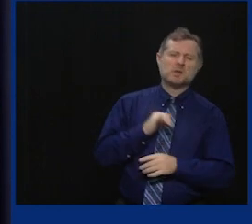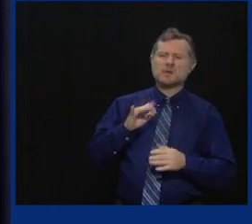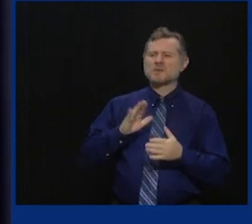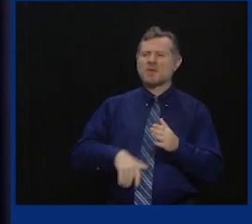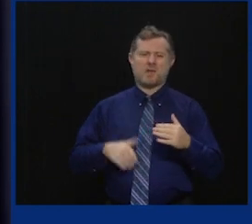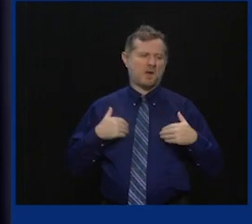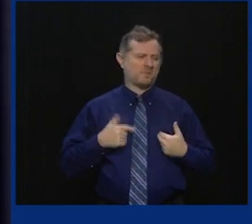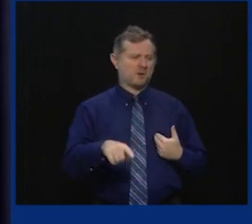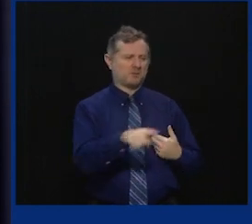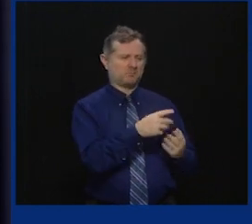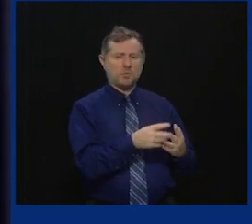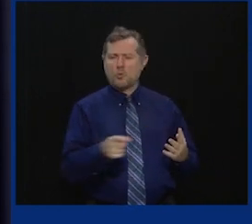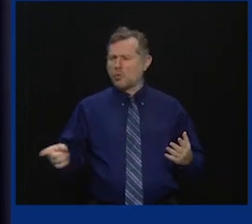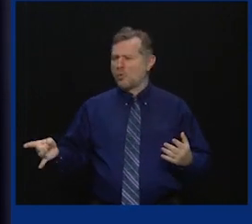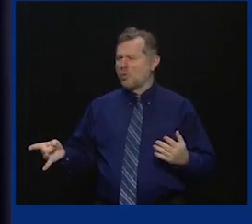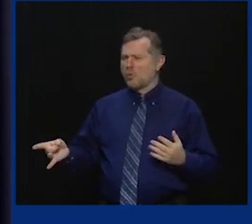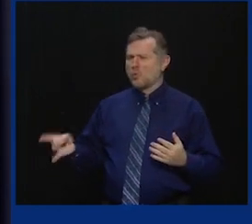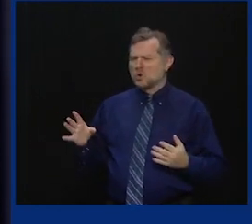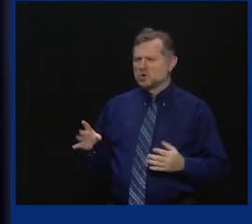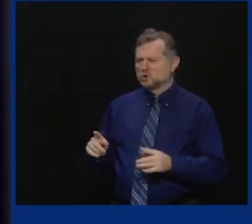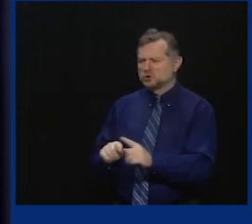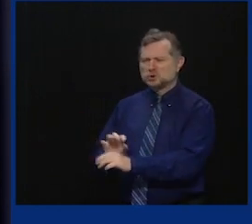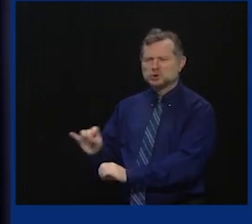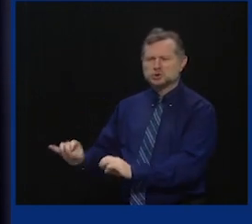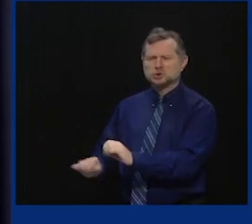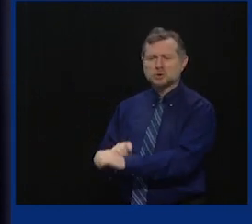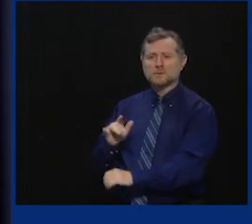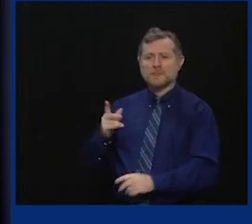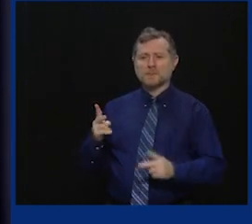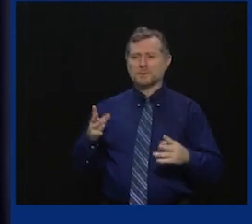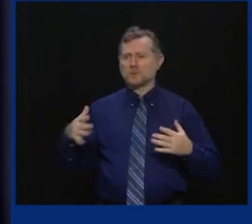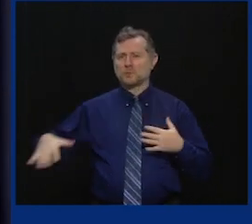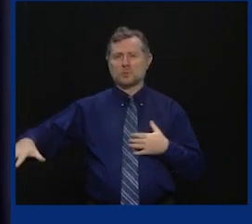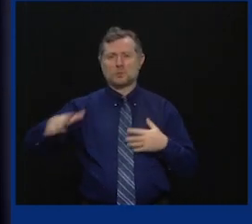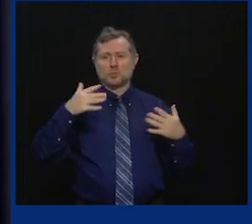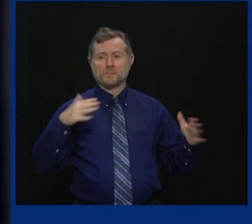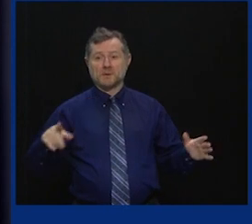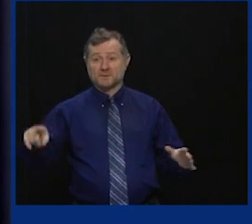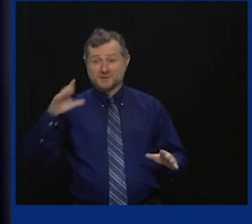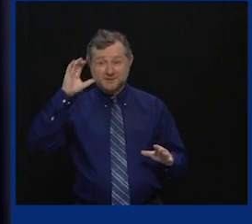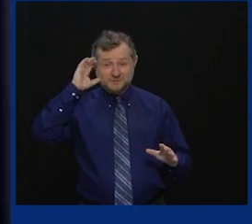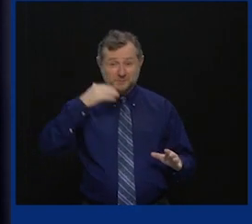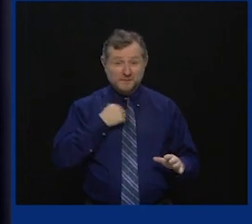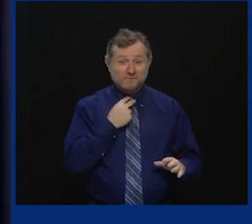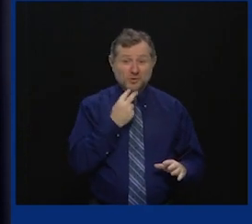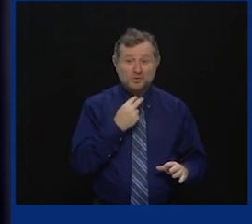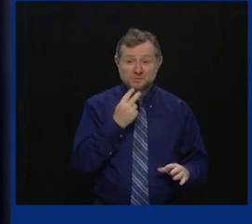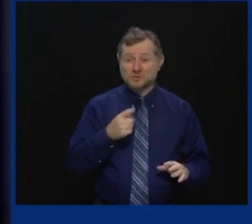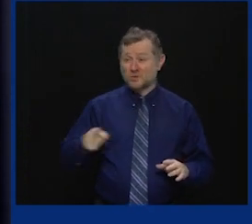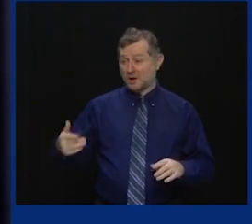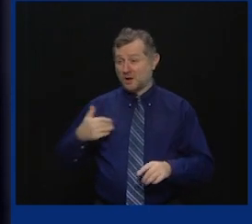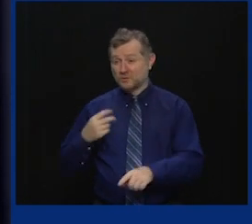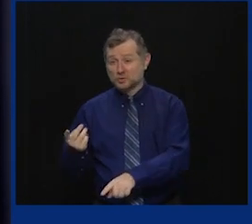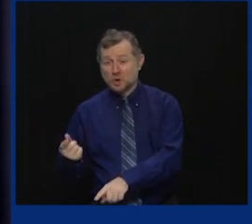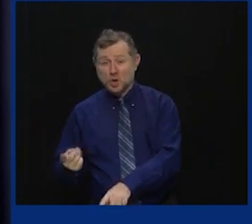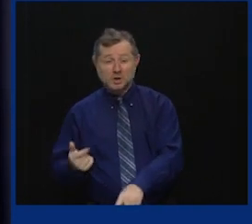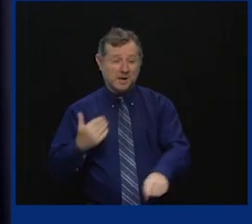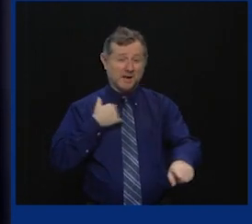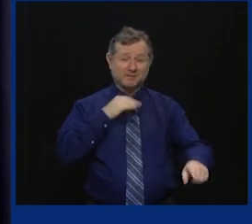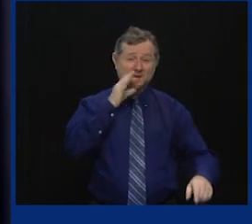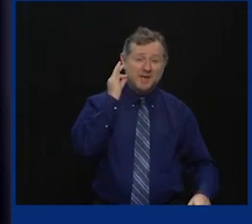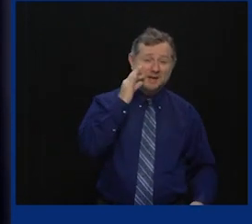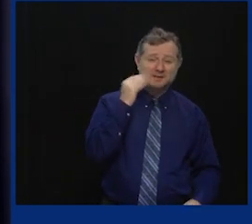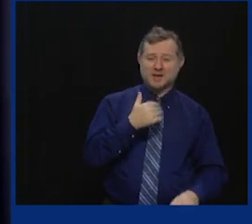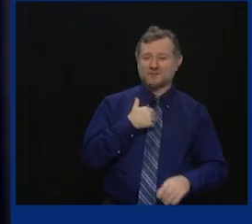sure everyone in this room and under the sound of my voice who has a dog or a cat or a pet, that's your family. And you